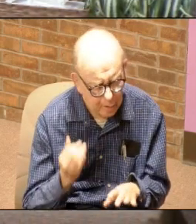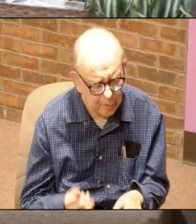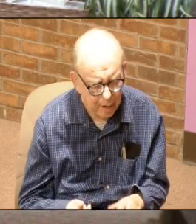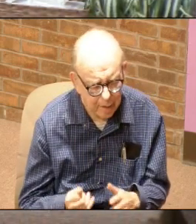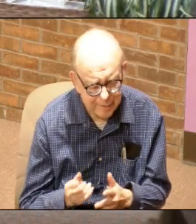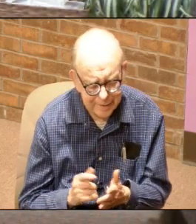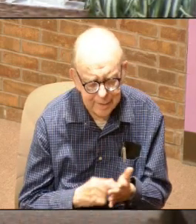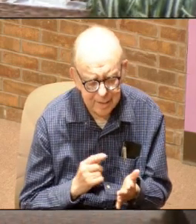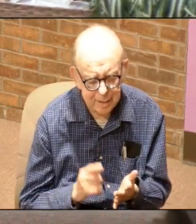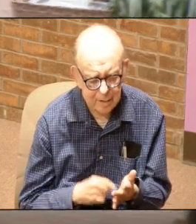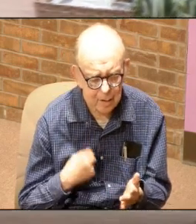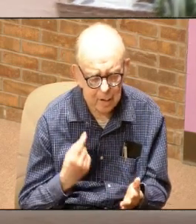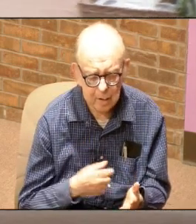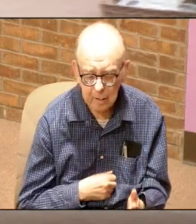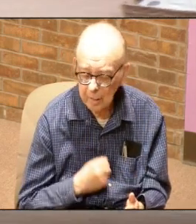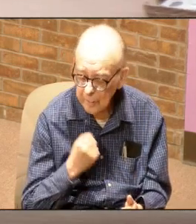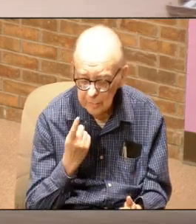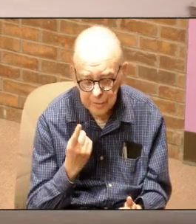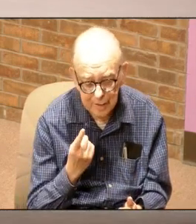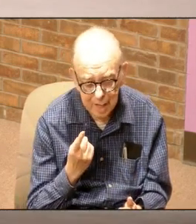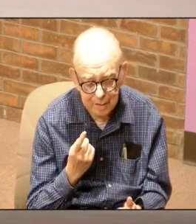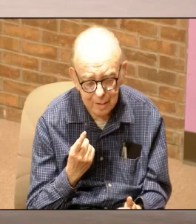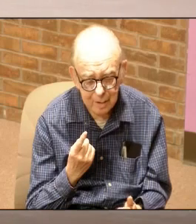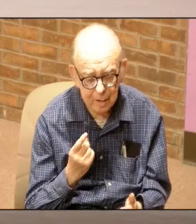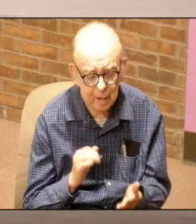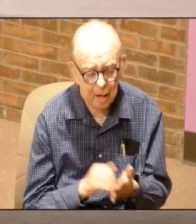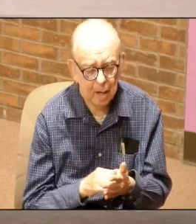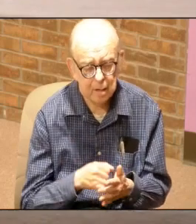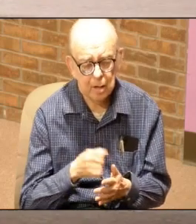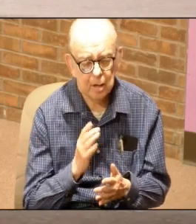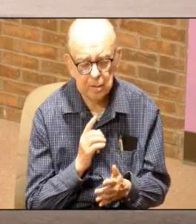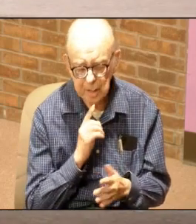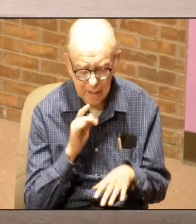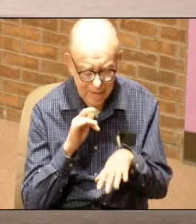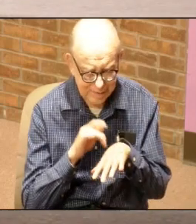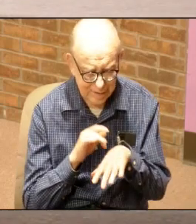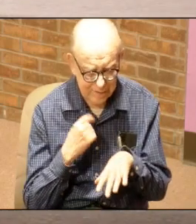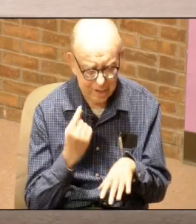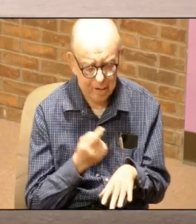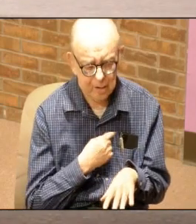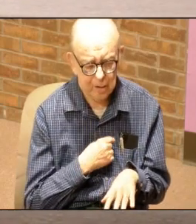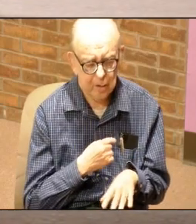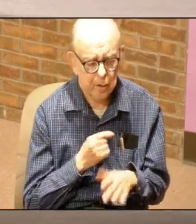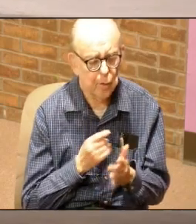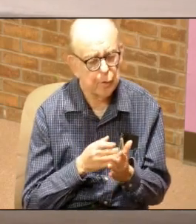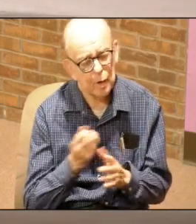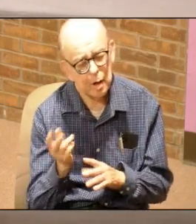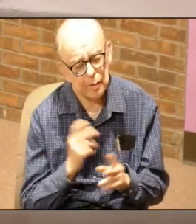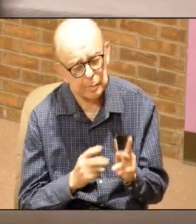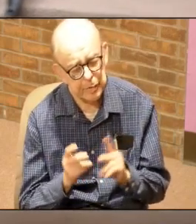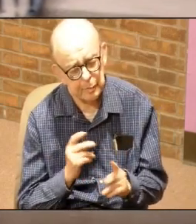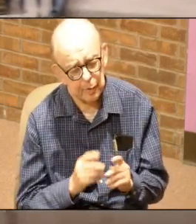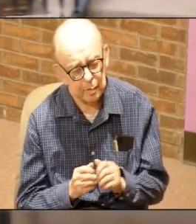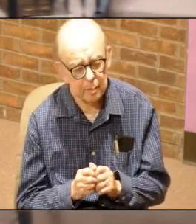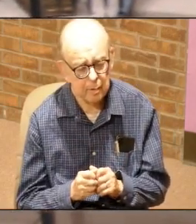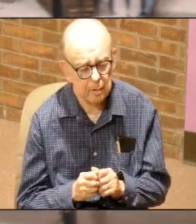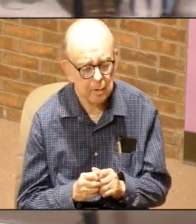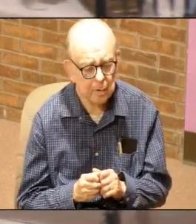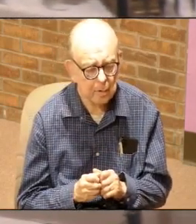Because sometimes we don't understand that God is touching us through other people.